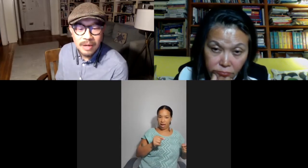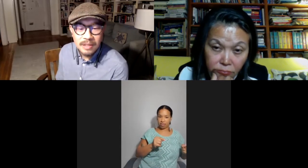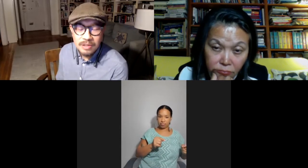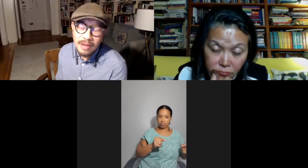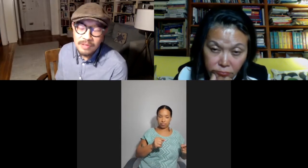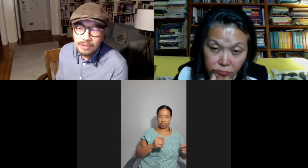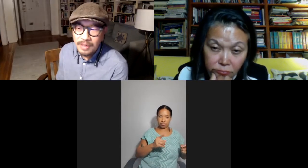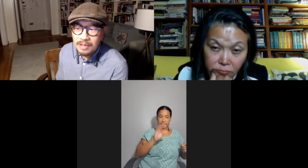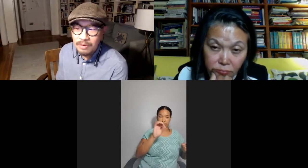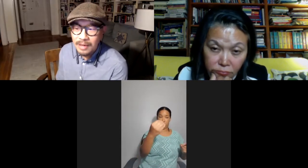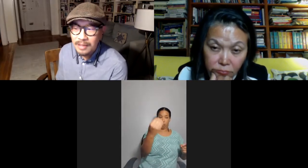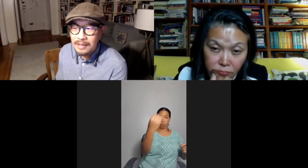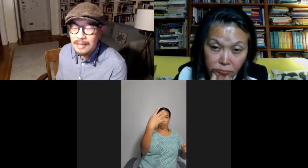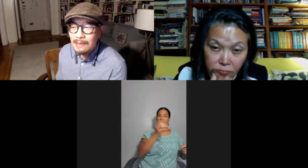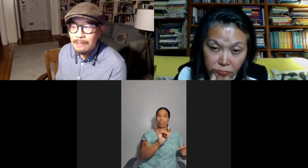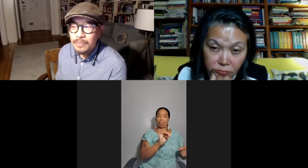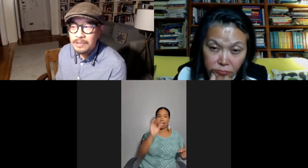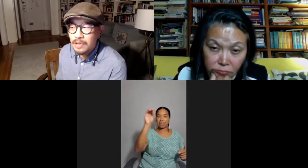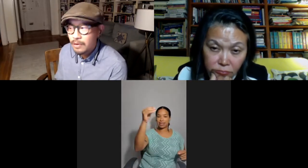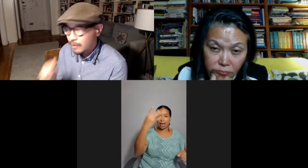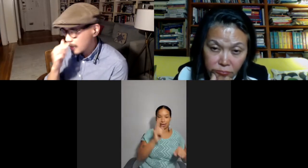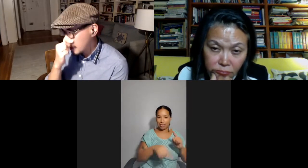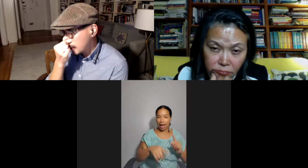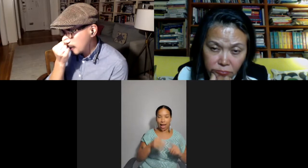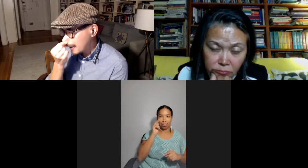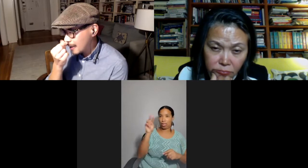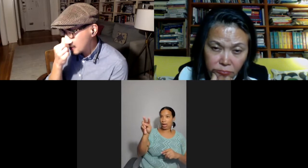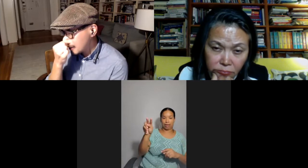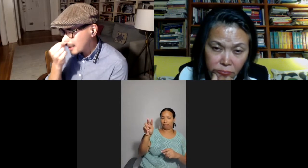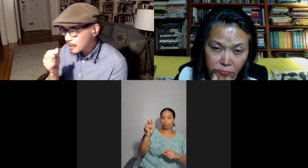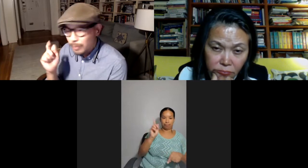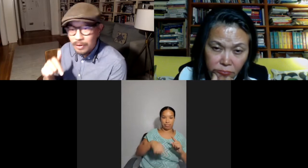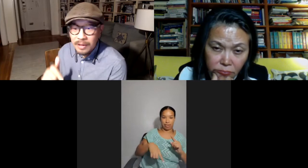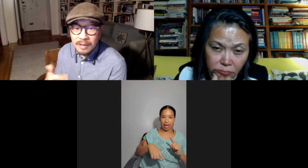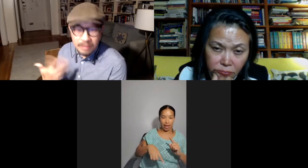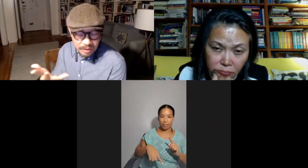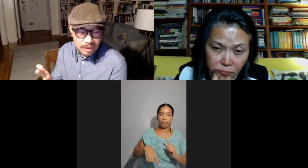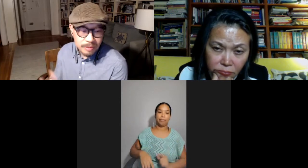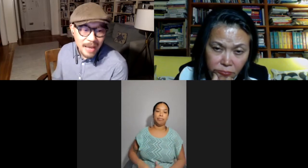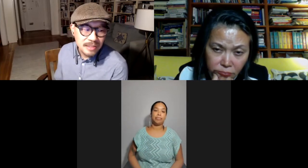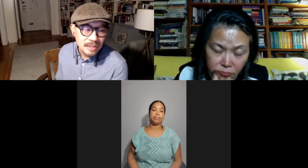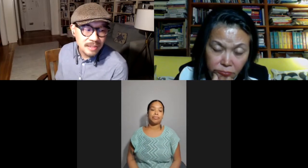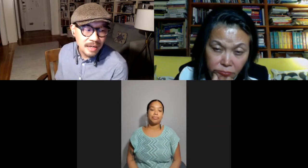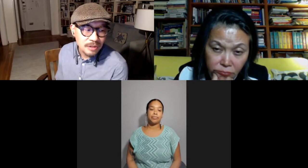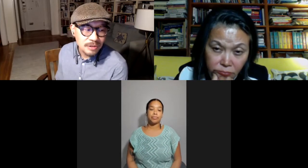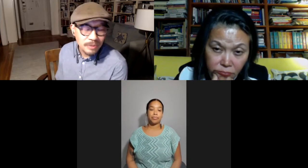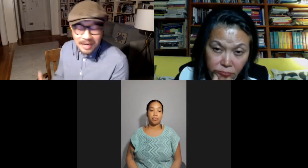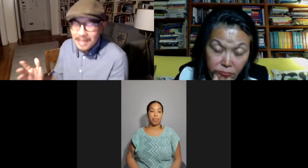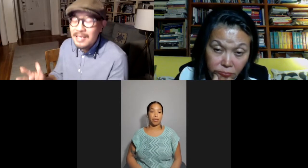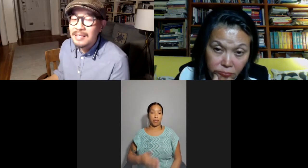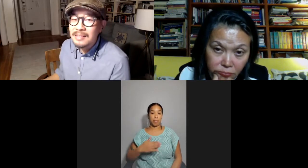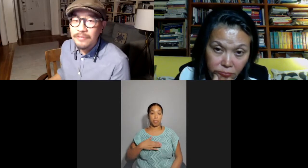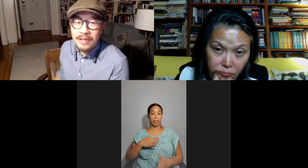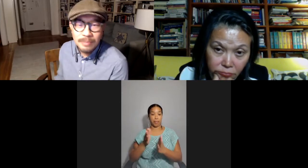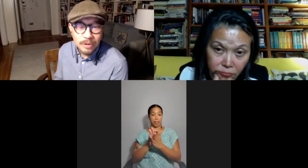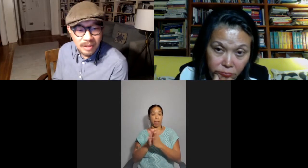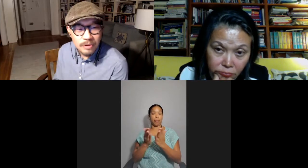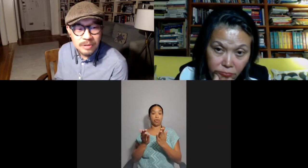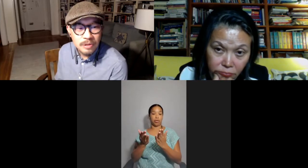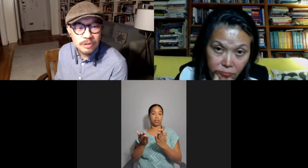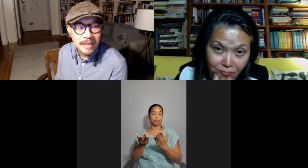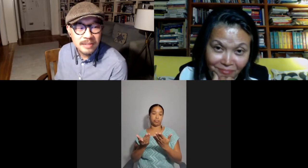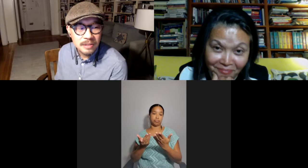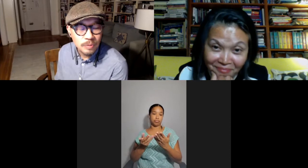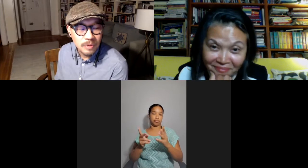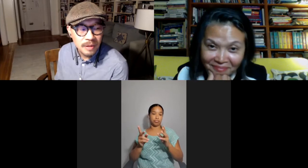look at it directly, so we have to do it indirectly. So in this book, the passages that I chose to read. And I think it is a funny book, and